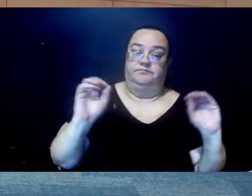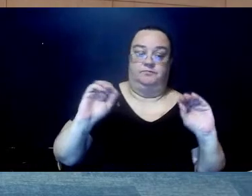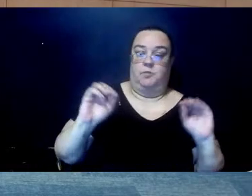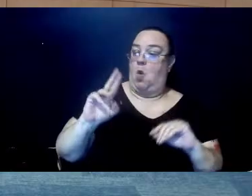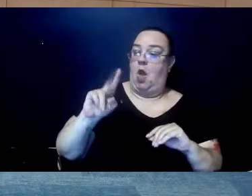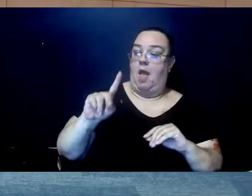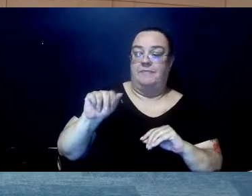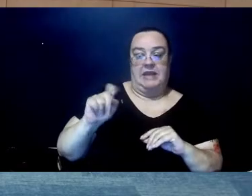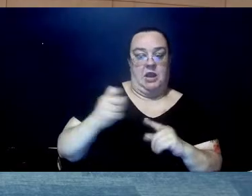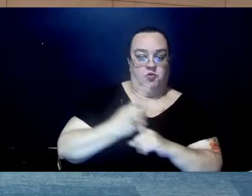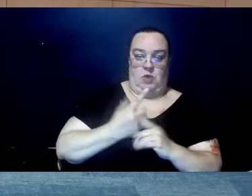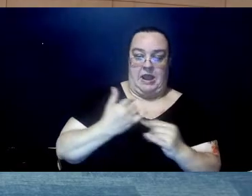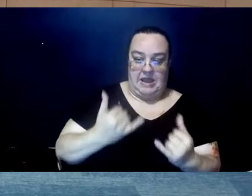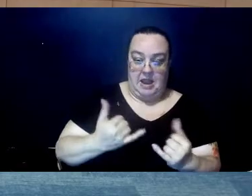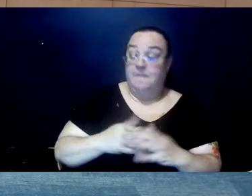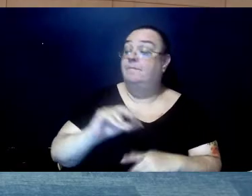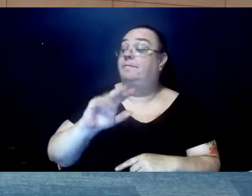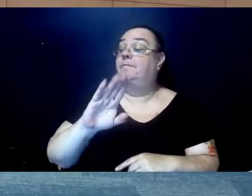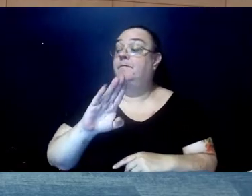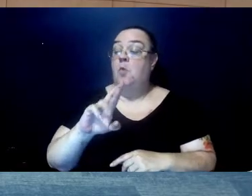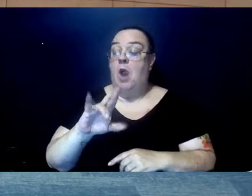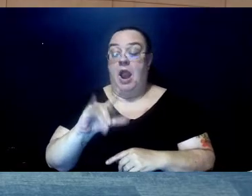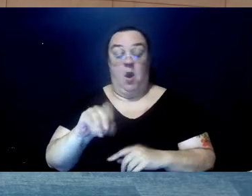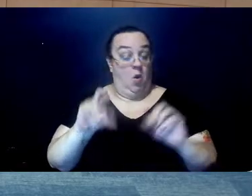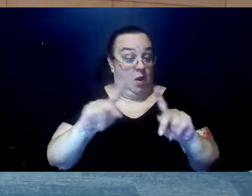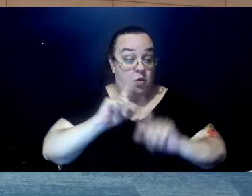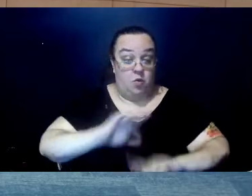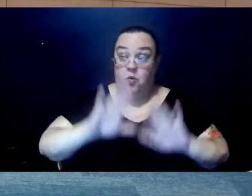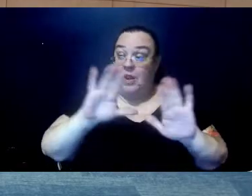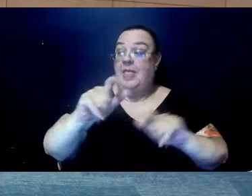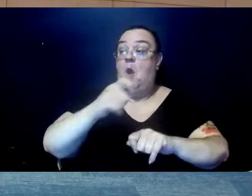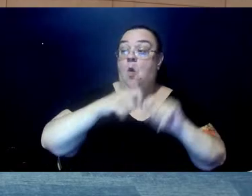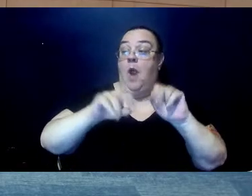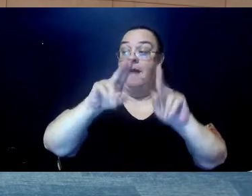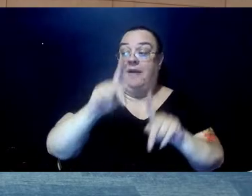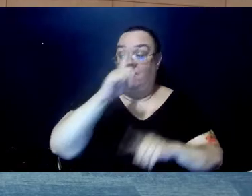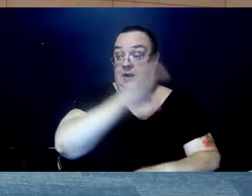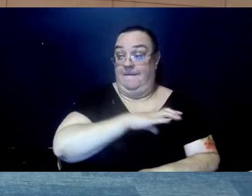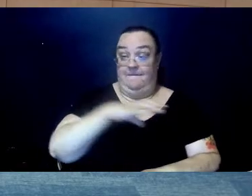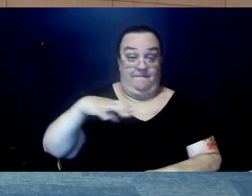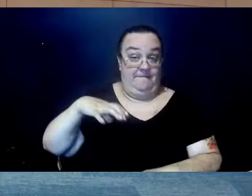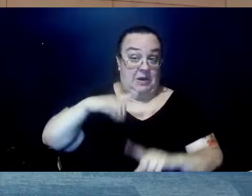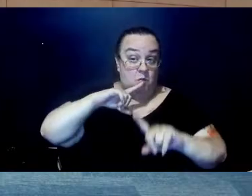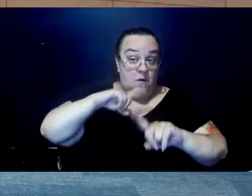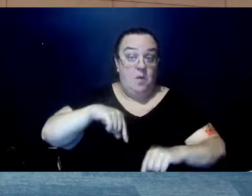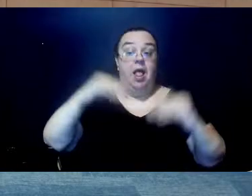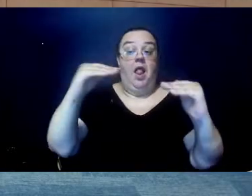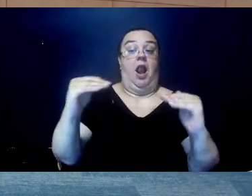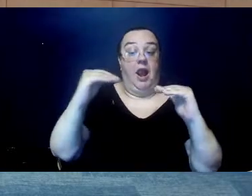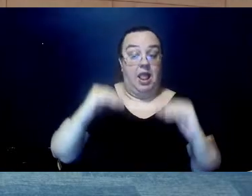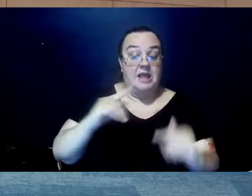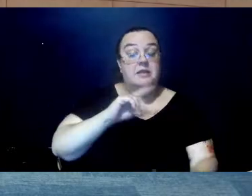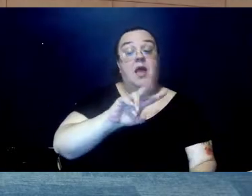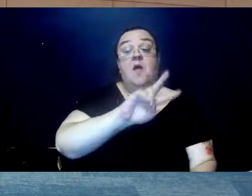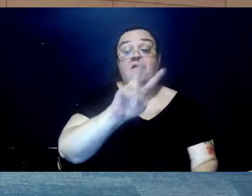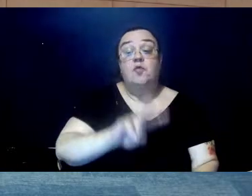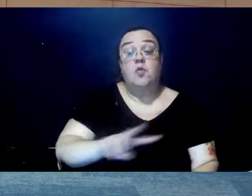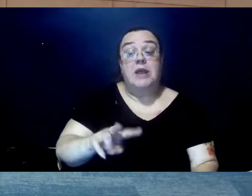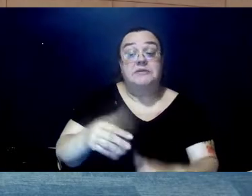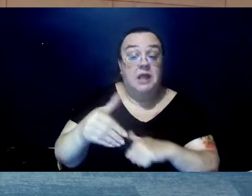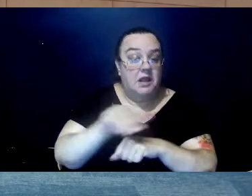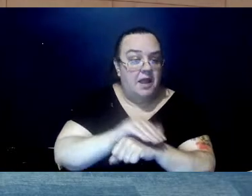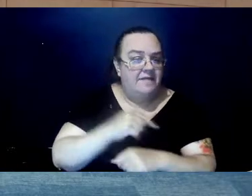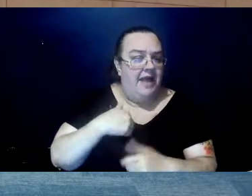Great. All right. That wraps us up for committee reports. Next on the agenda is Verizon coverage. Is there